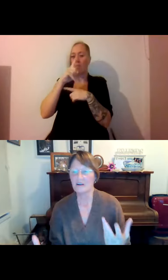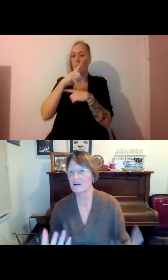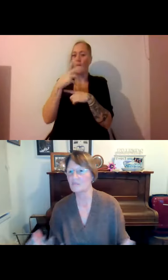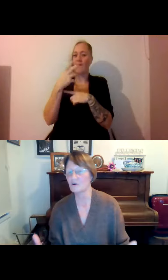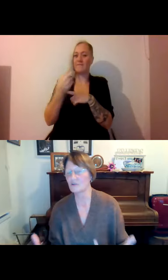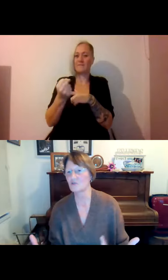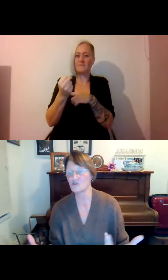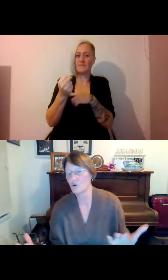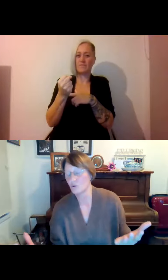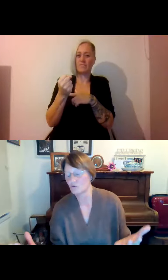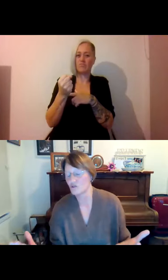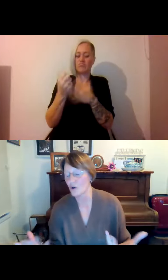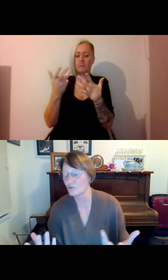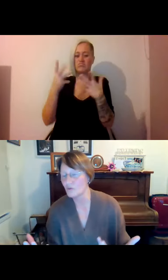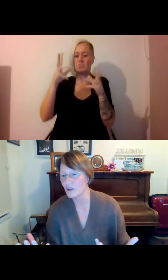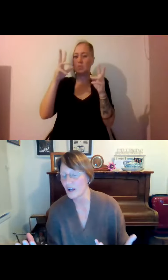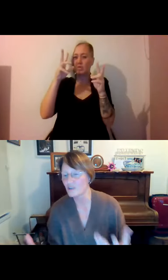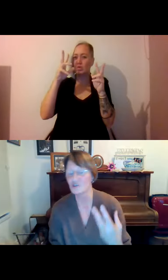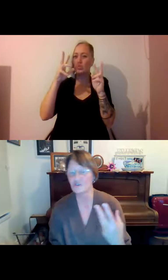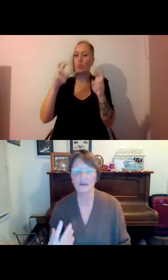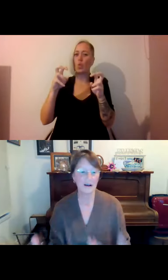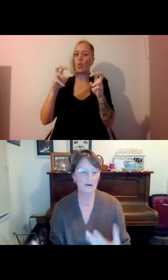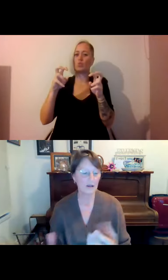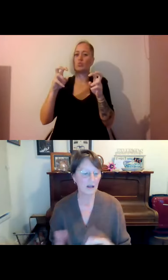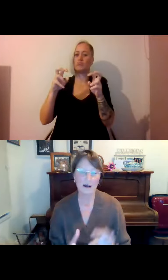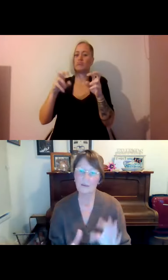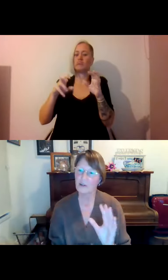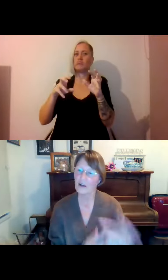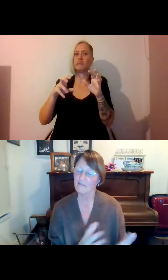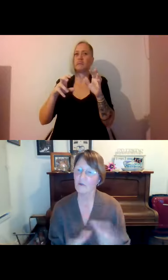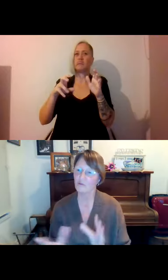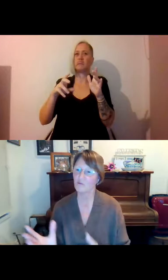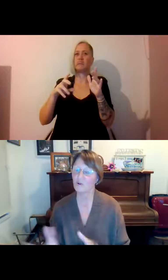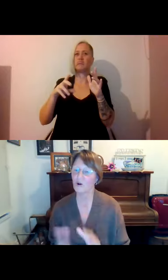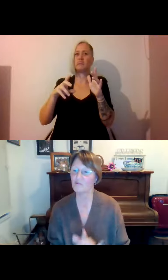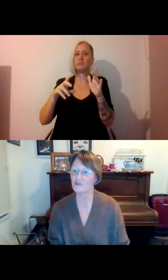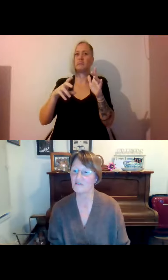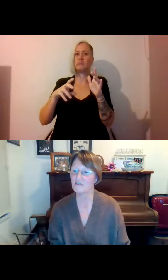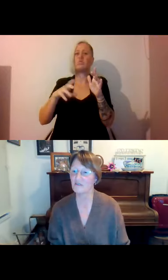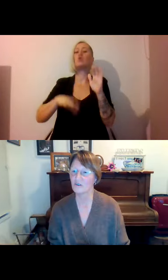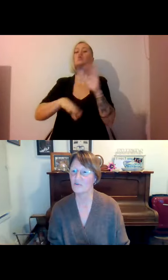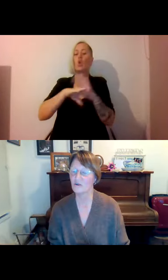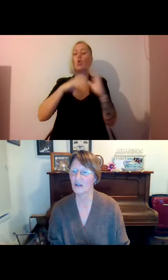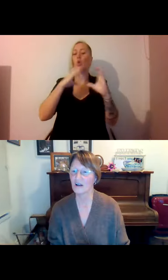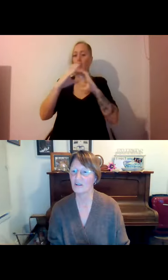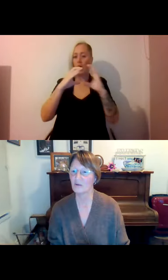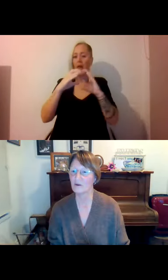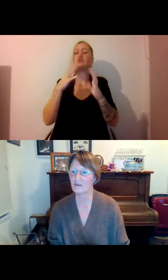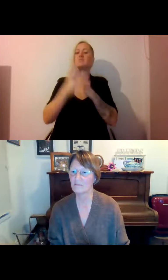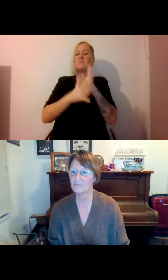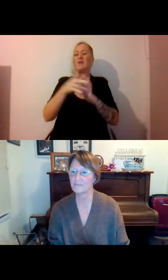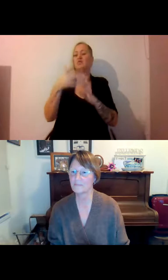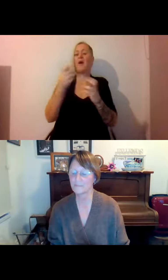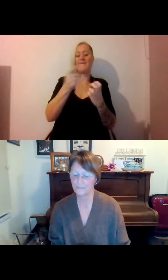having what they used to call total communication, or where you have multiple options for communicating